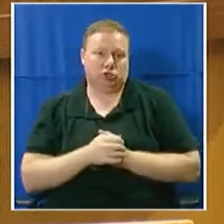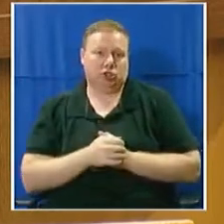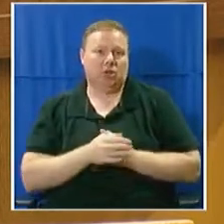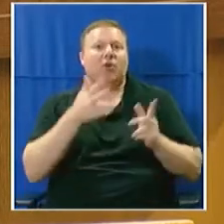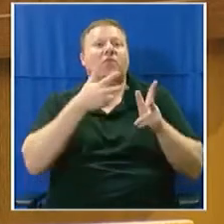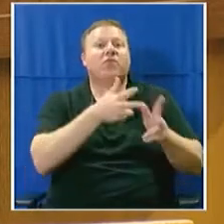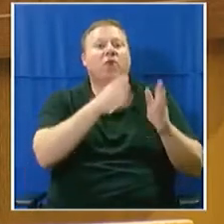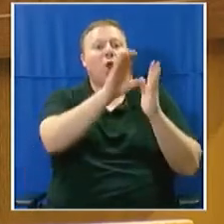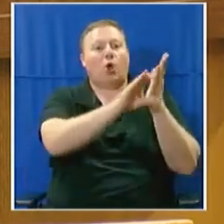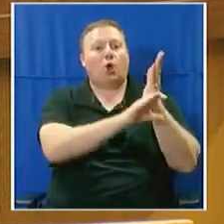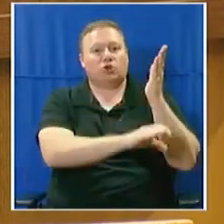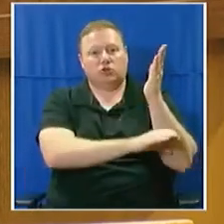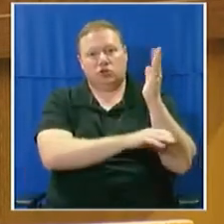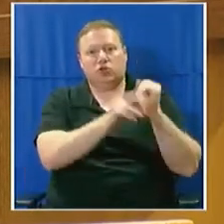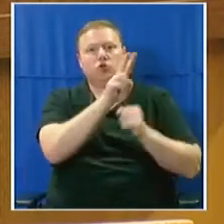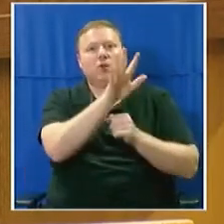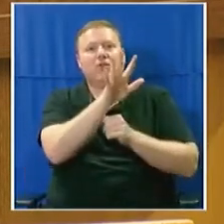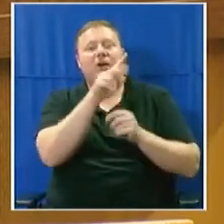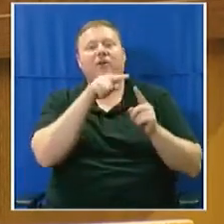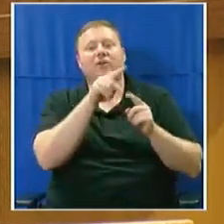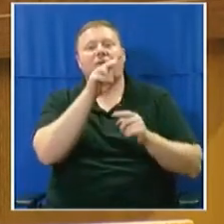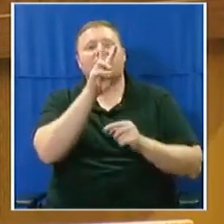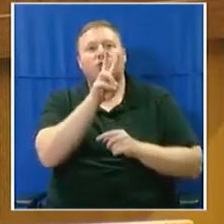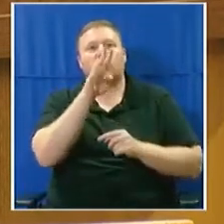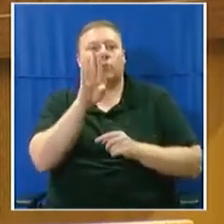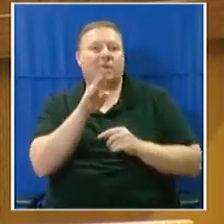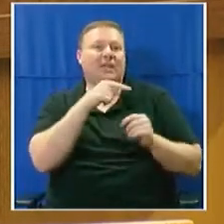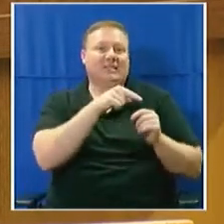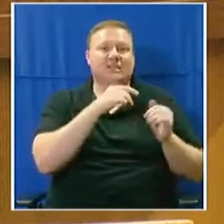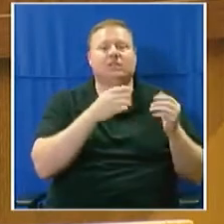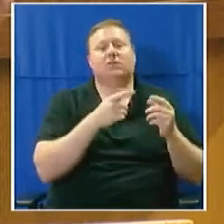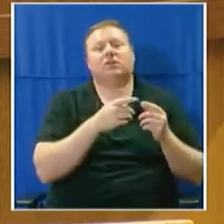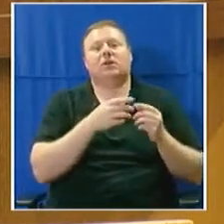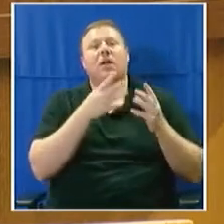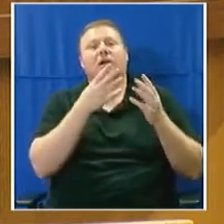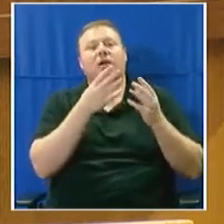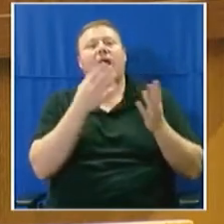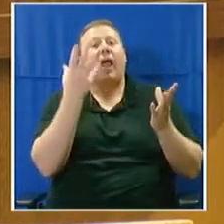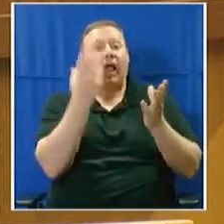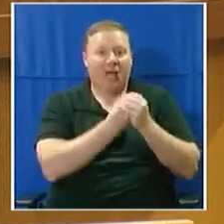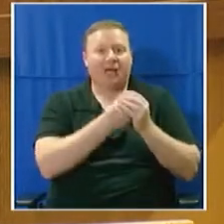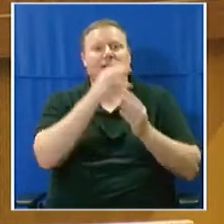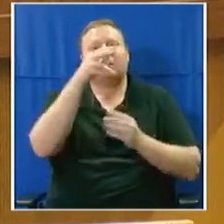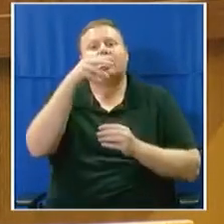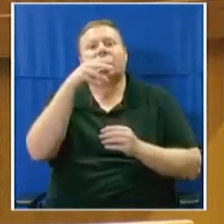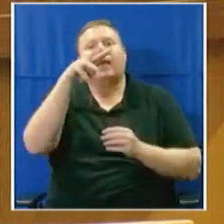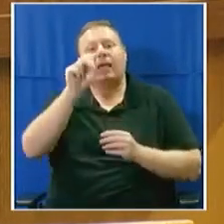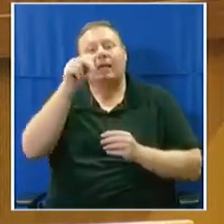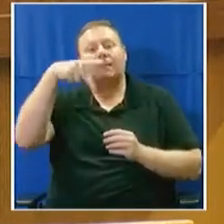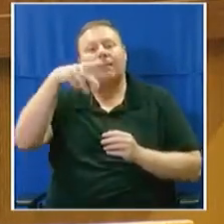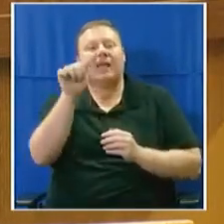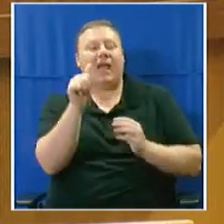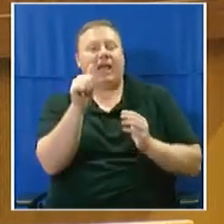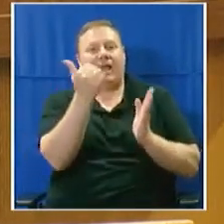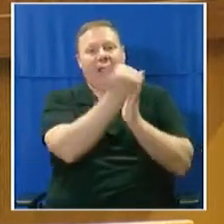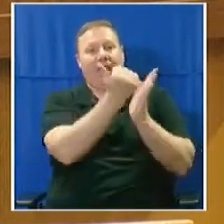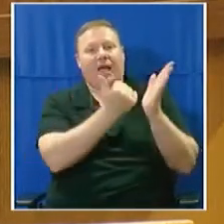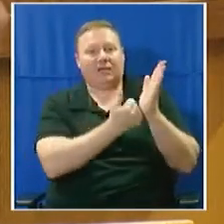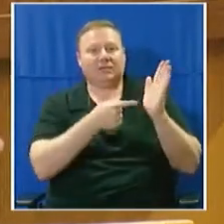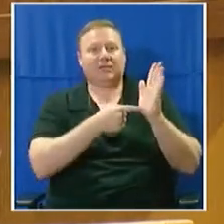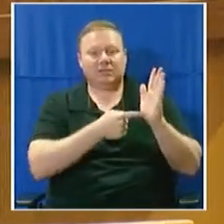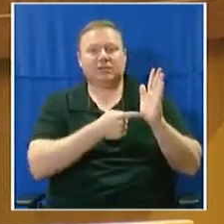the provisions of subsection 12, 6, 7, and 8 of the NPA Act are peremptory. In other words, they are obligatory, and they in